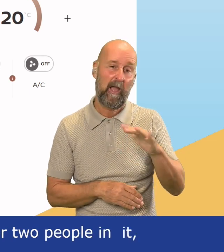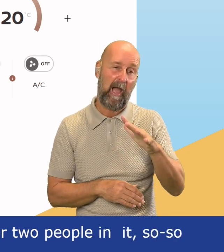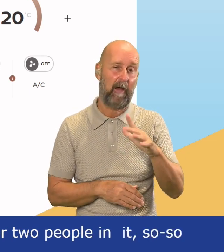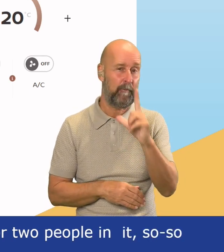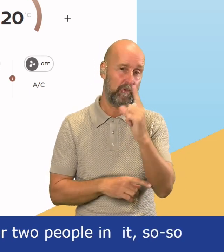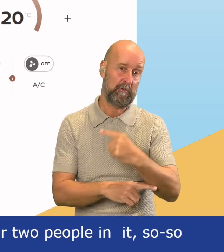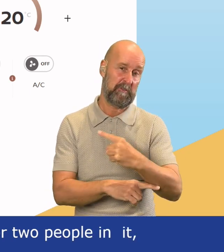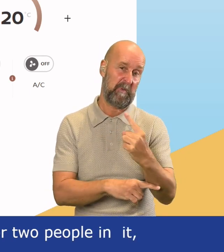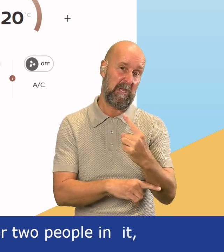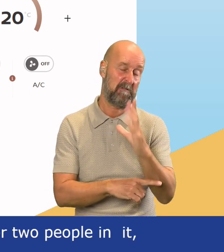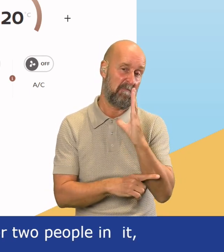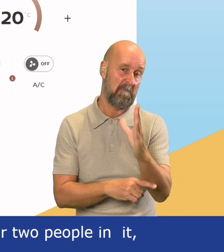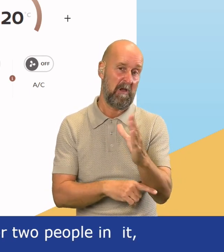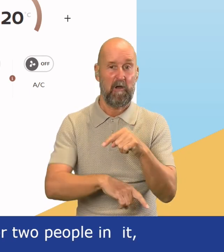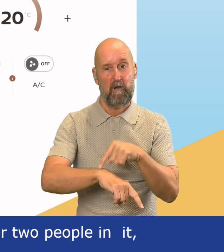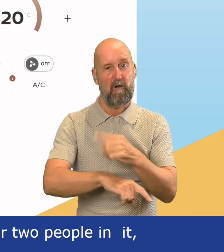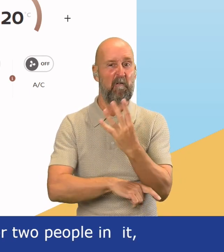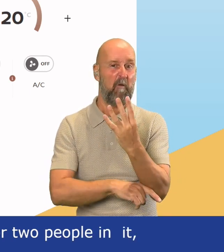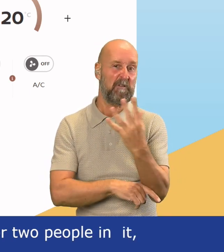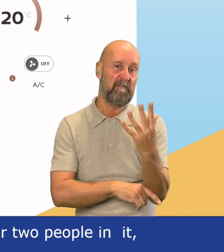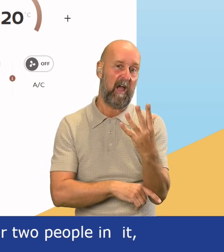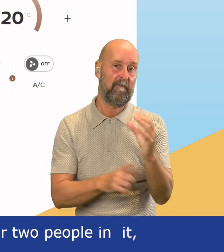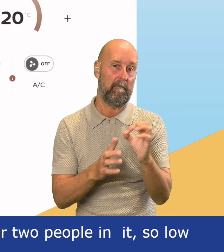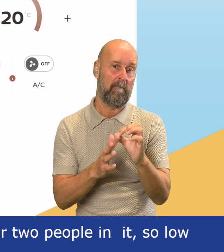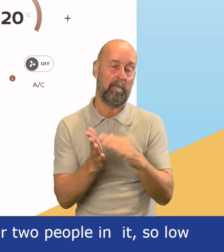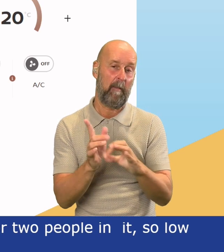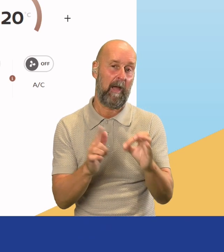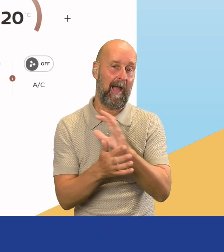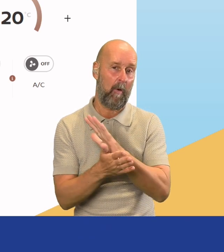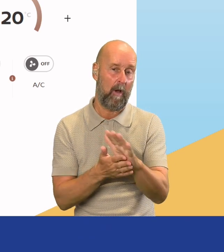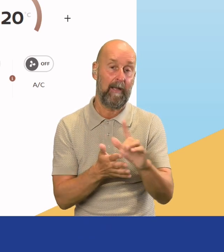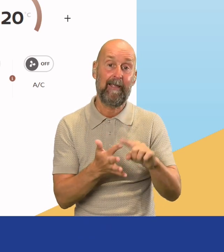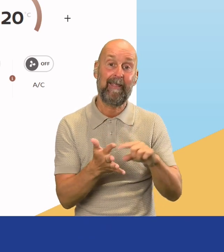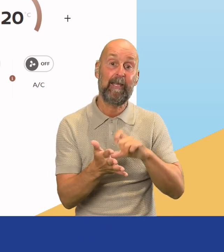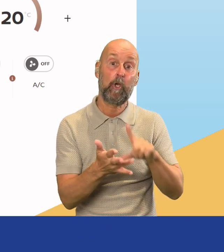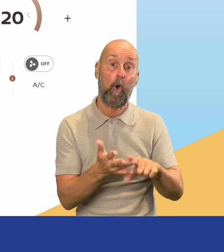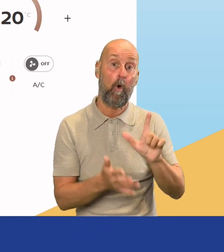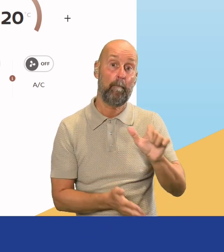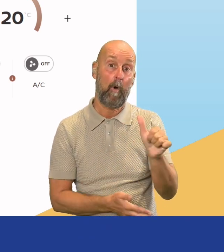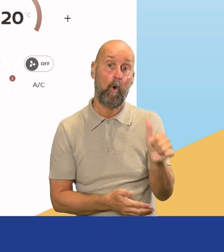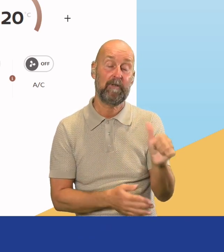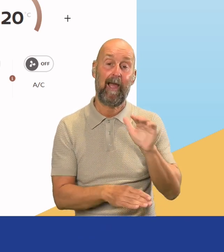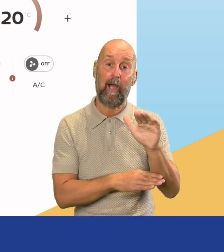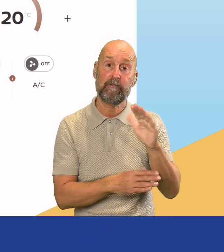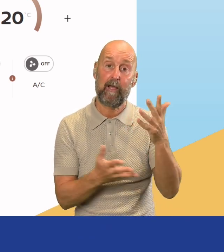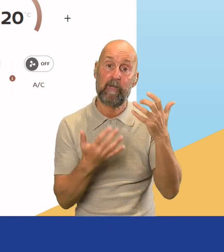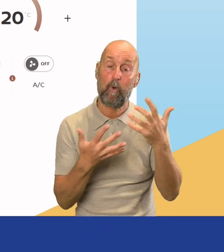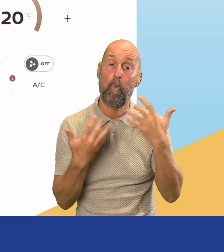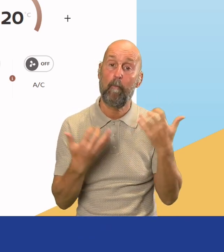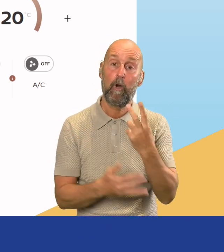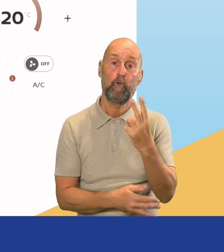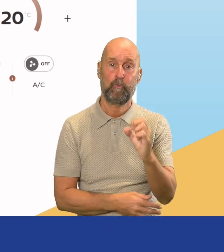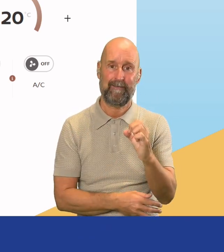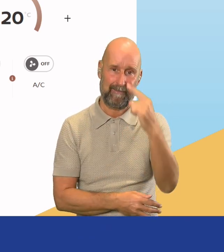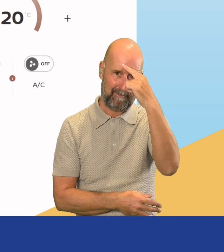this particular journey is 45 miles per hour. The eco mode is on, and the outside temperature is quite warm. It's 20 degrees.